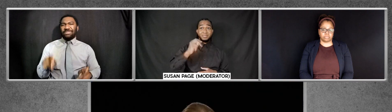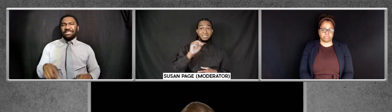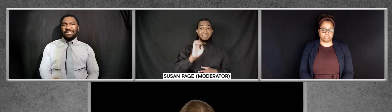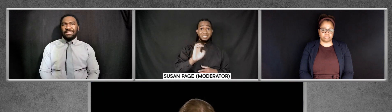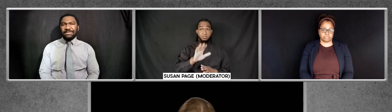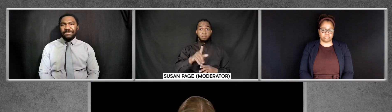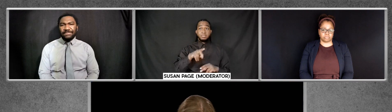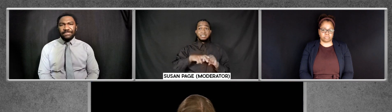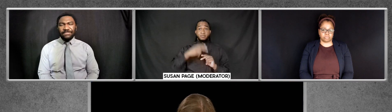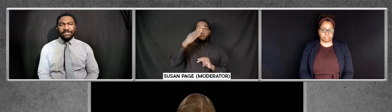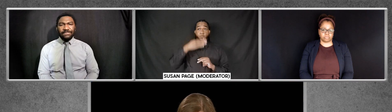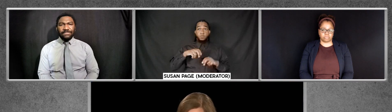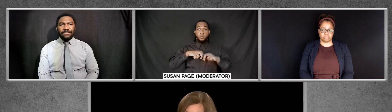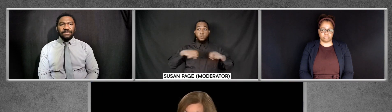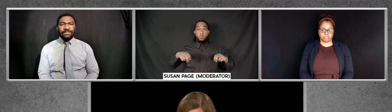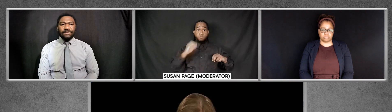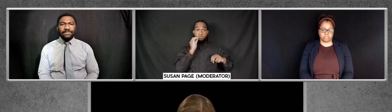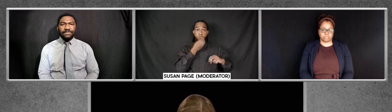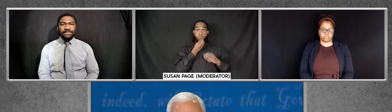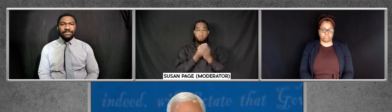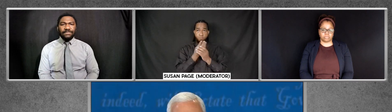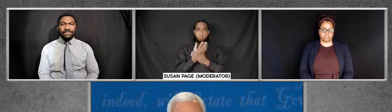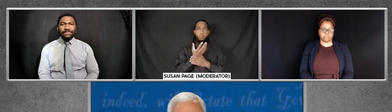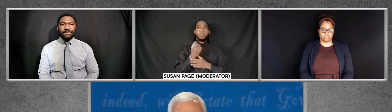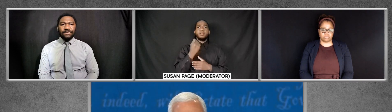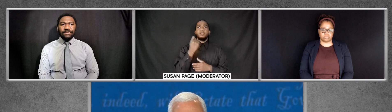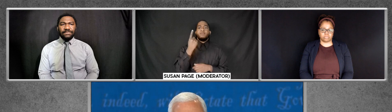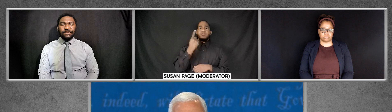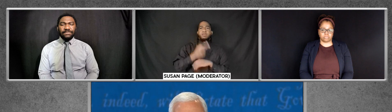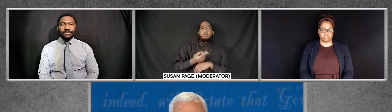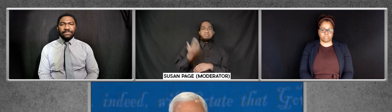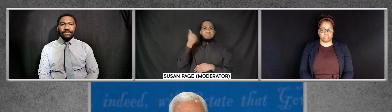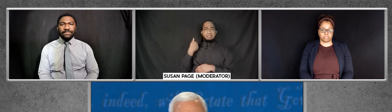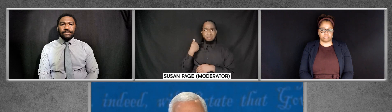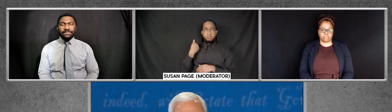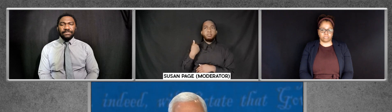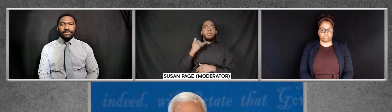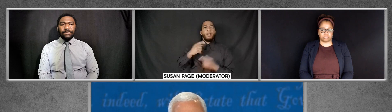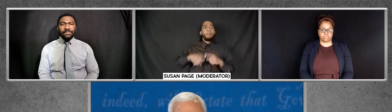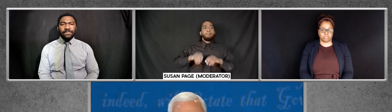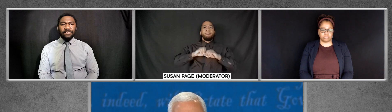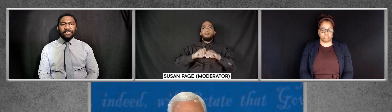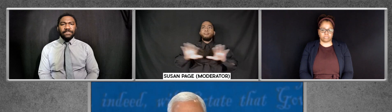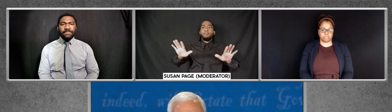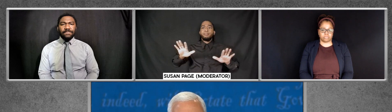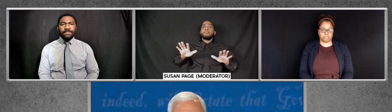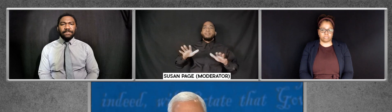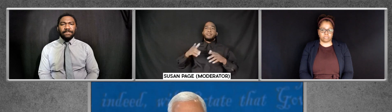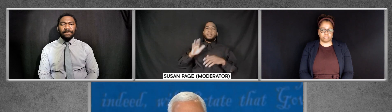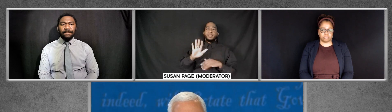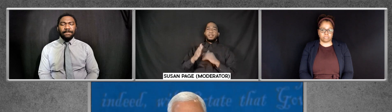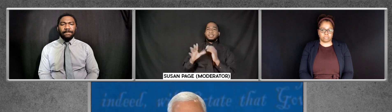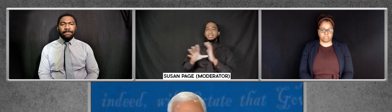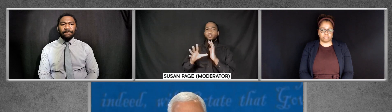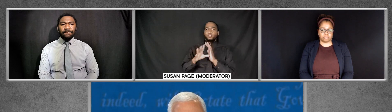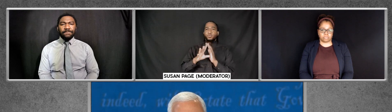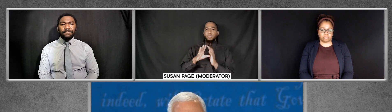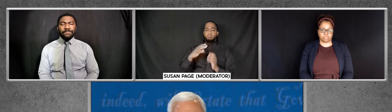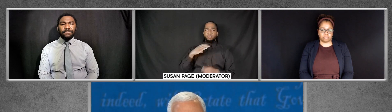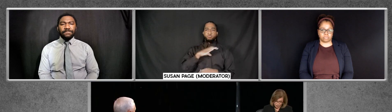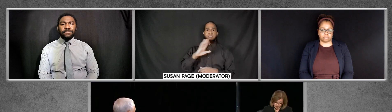Rose Garden event 11 days ago at what seems to have been a super spreader event for senior administration and congressional officials. No social